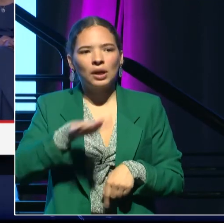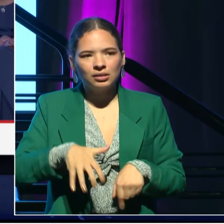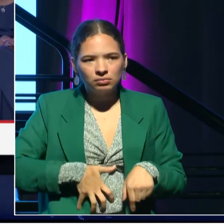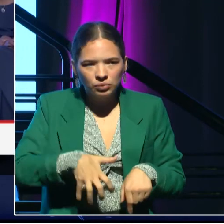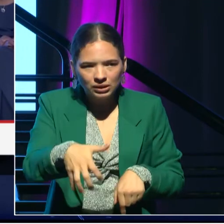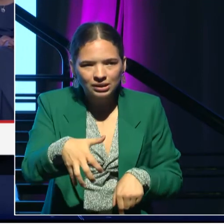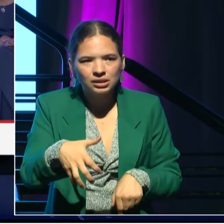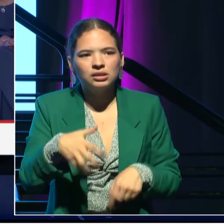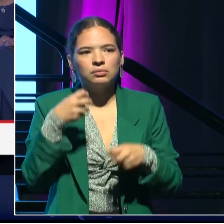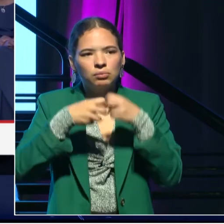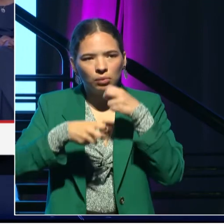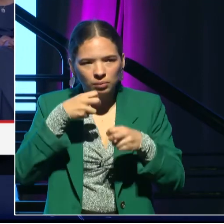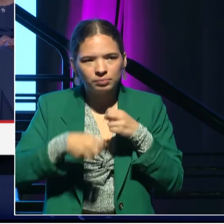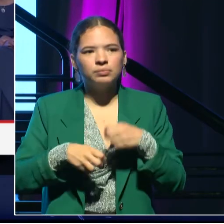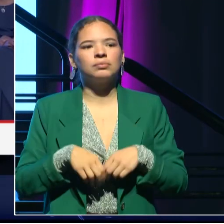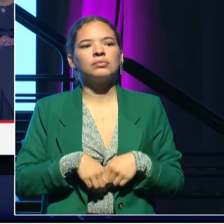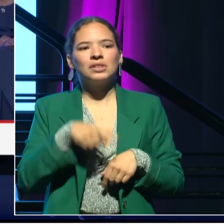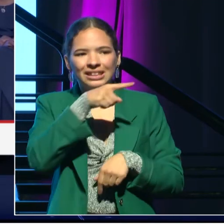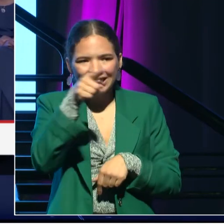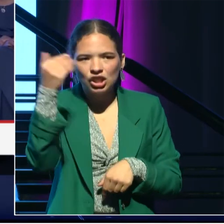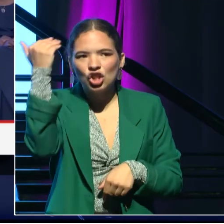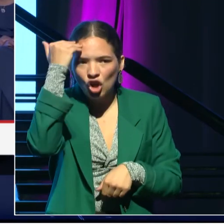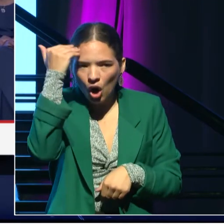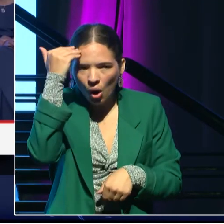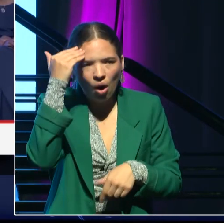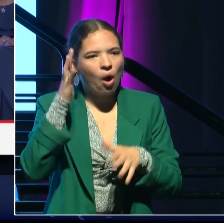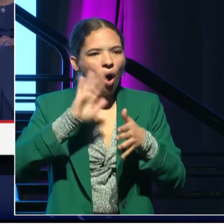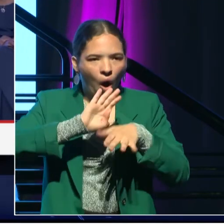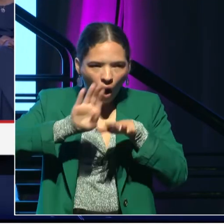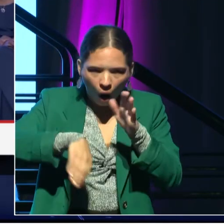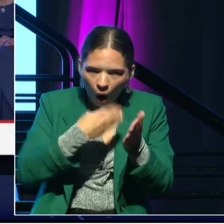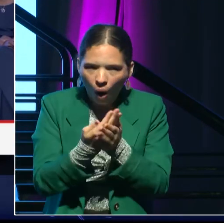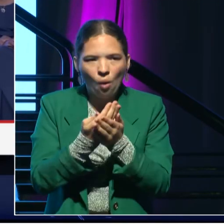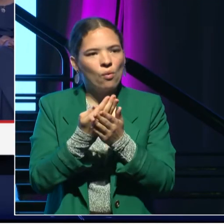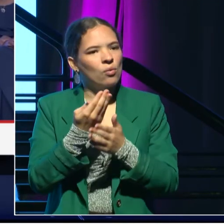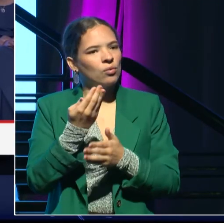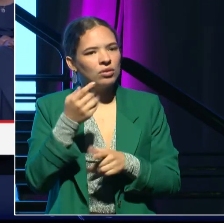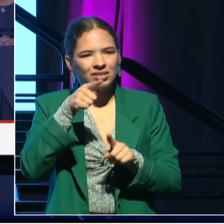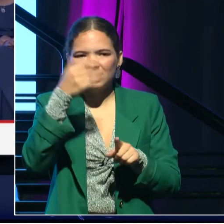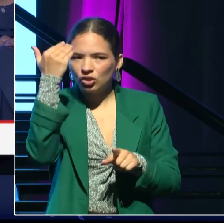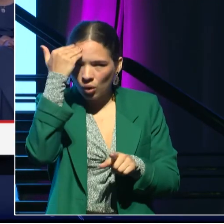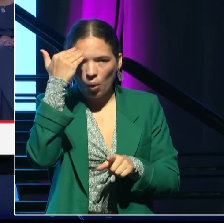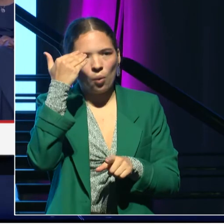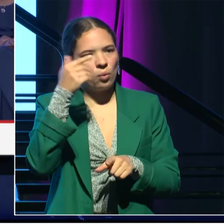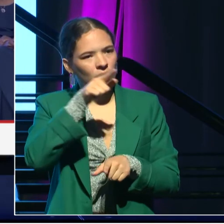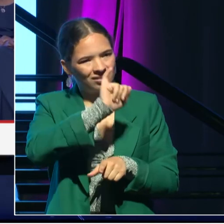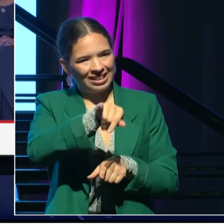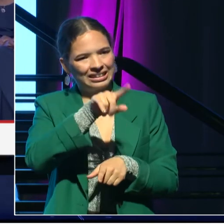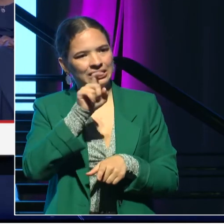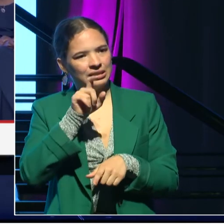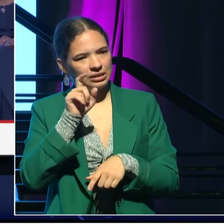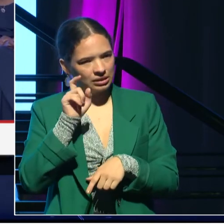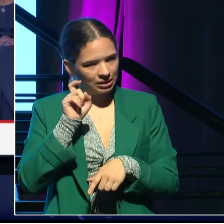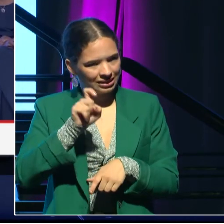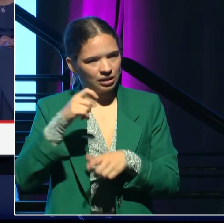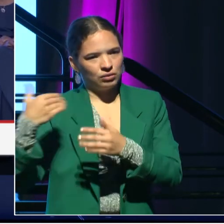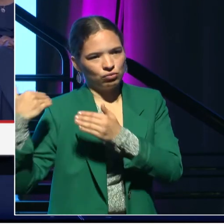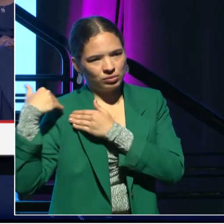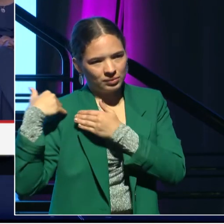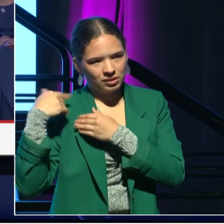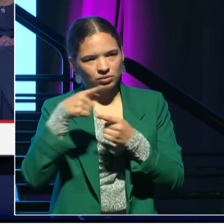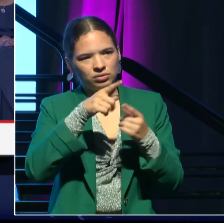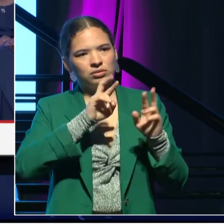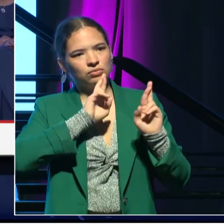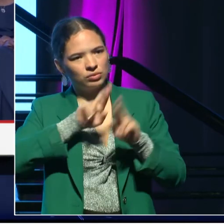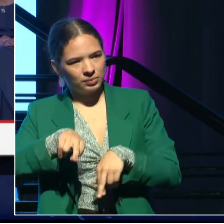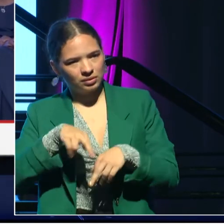there's complications, right? All of those players need to take some ownership and joining us to save moms' lives. And